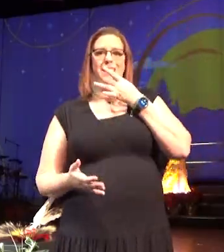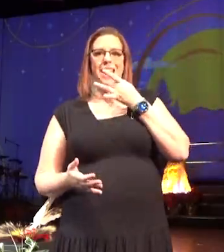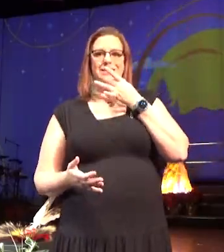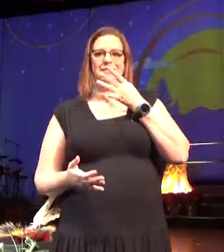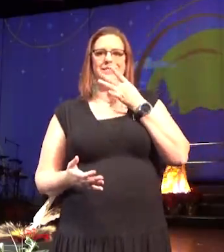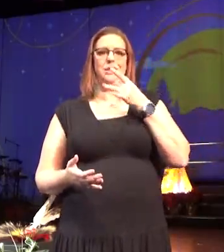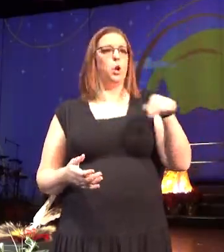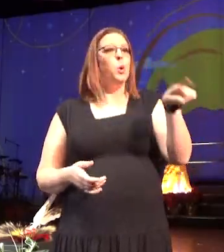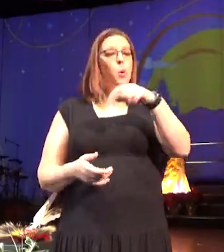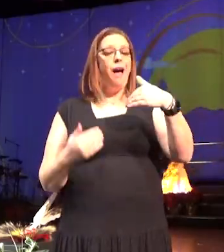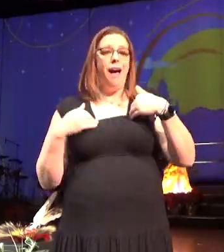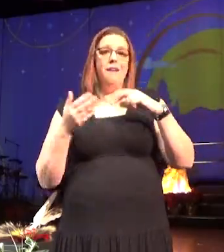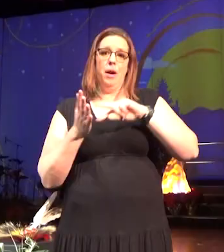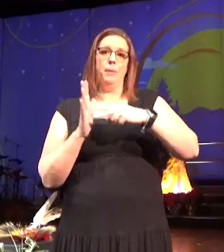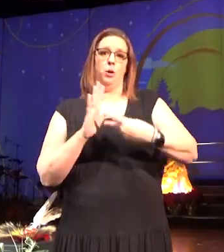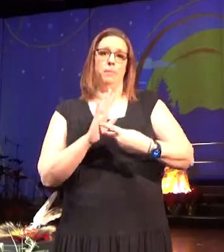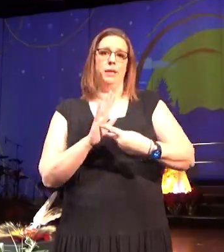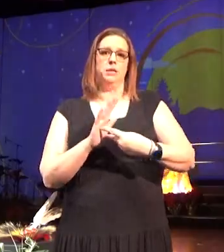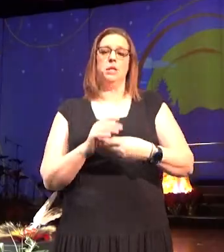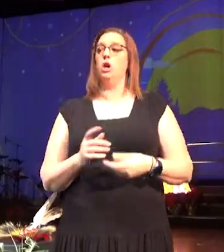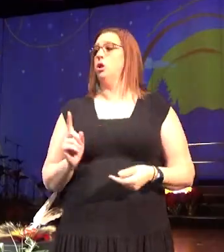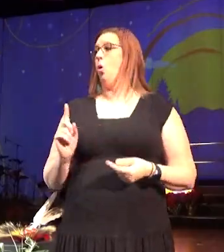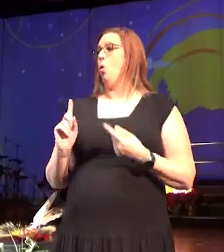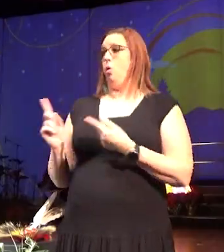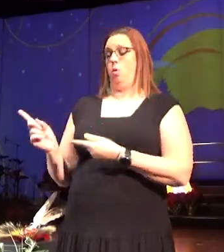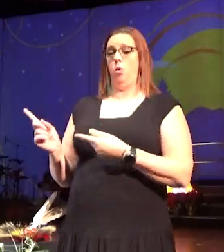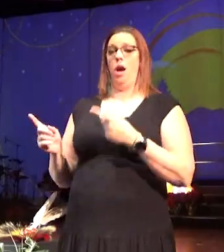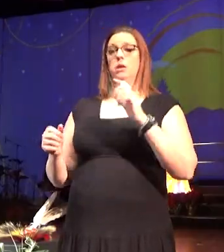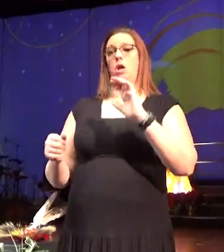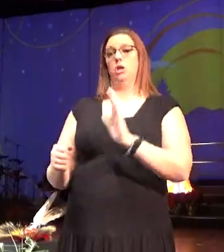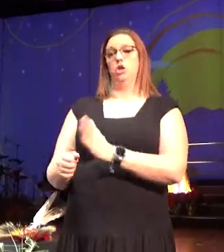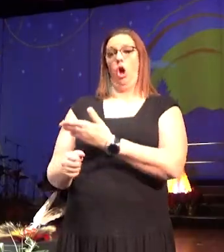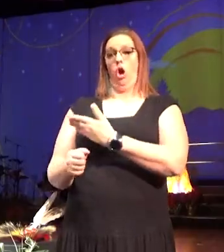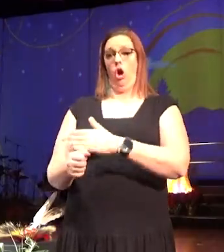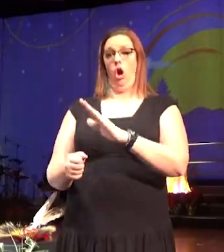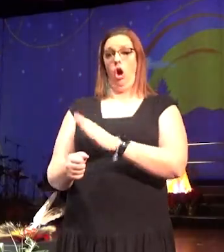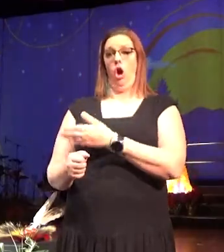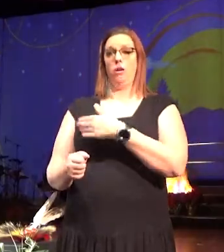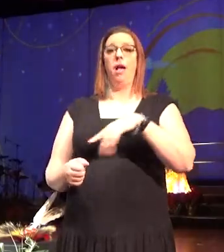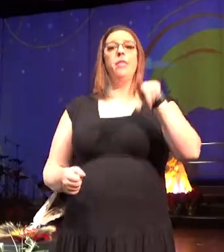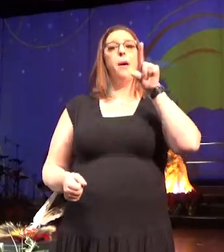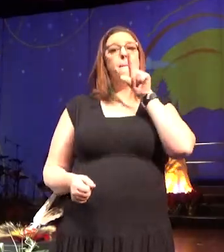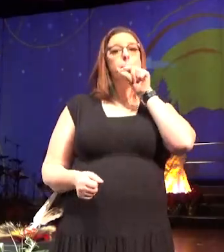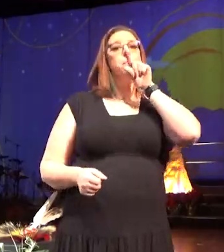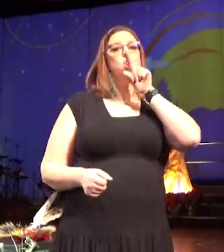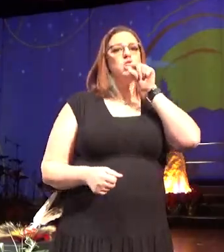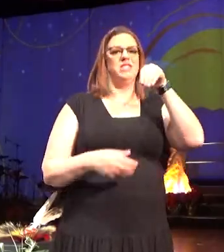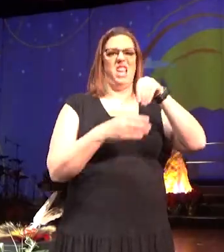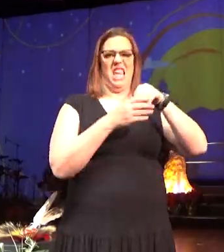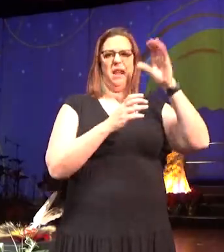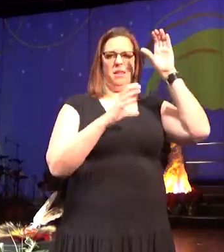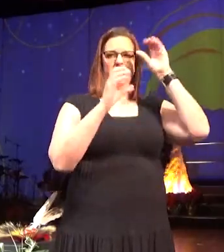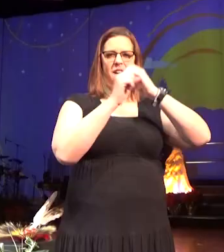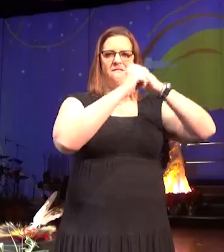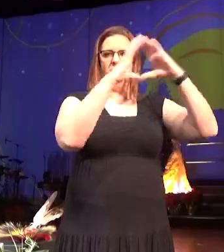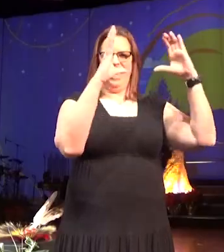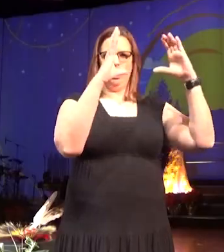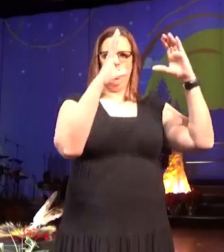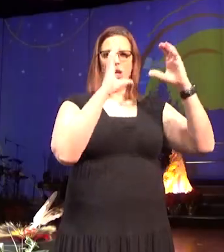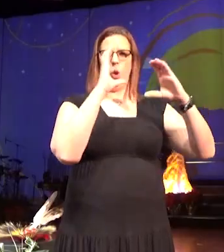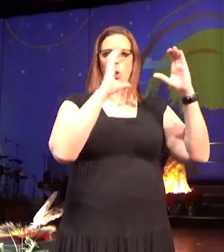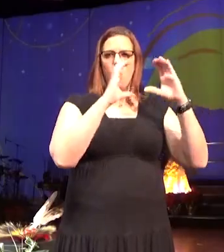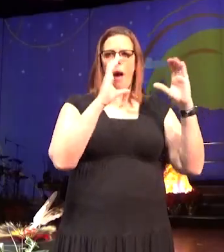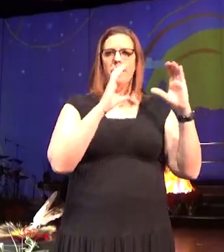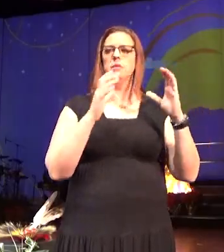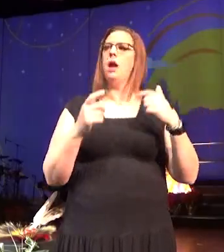have a purpose. And this is a song that the bird sang up there. And I sang